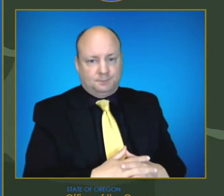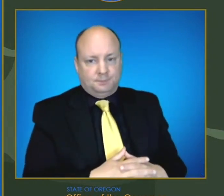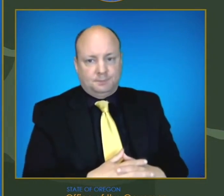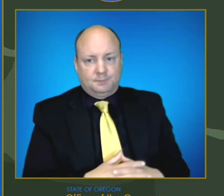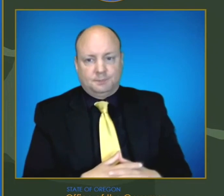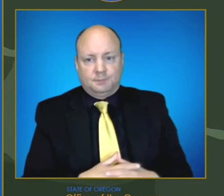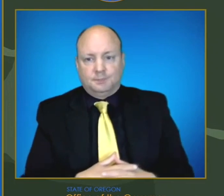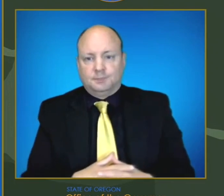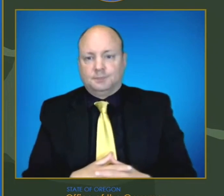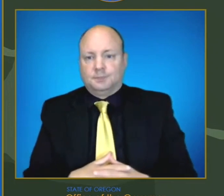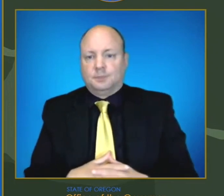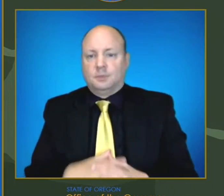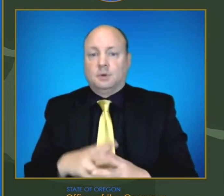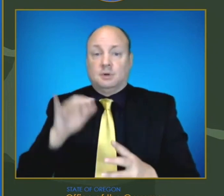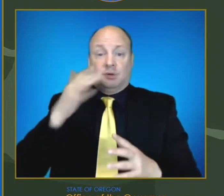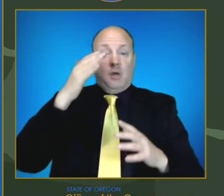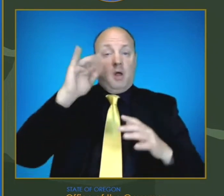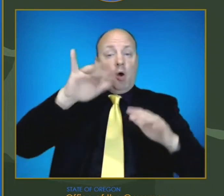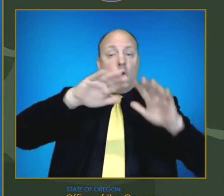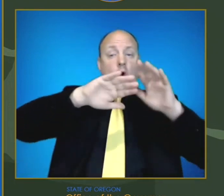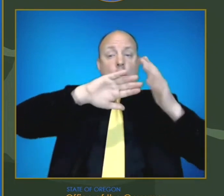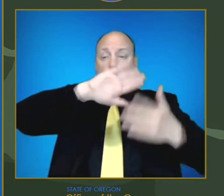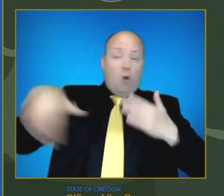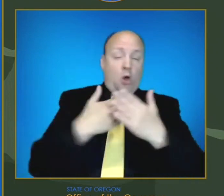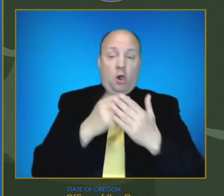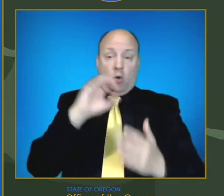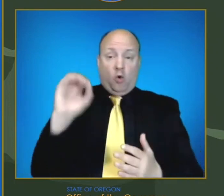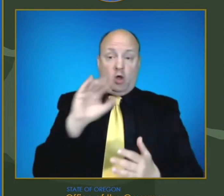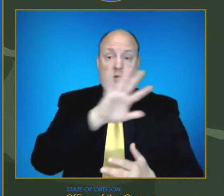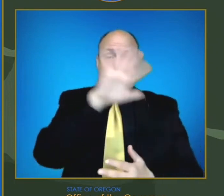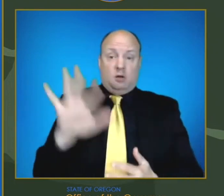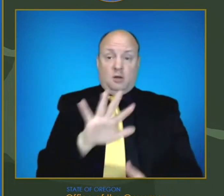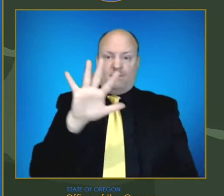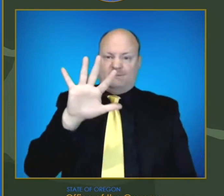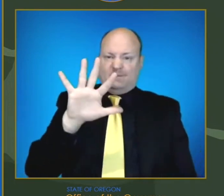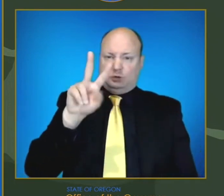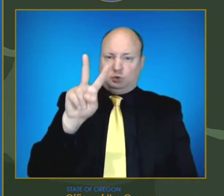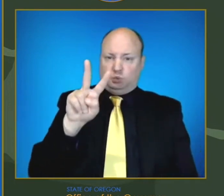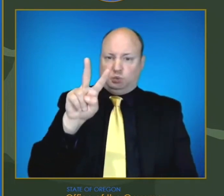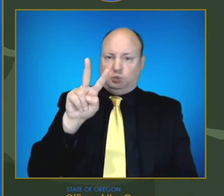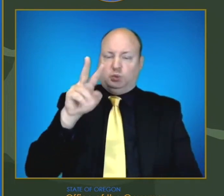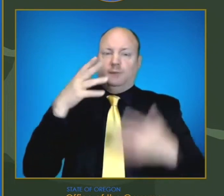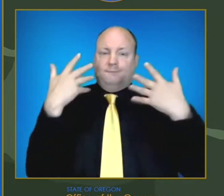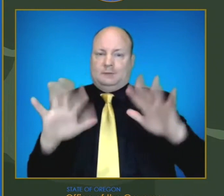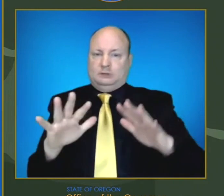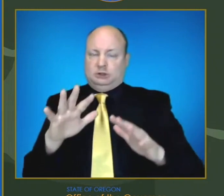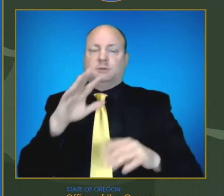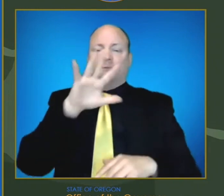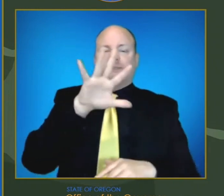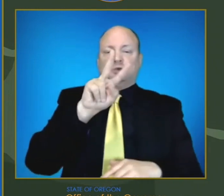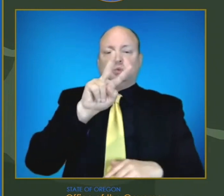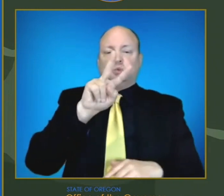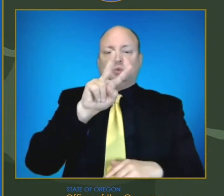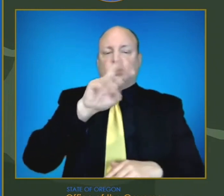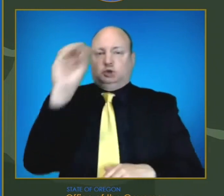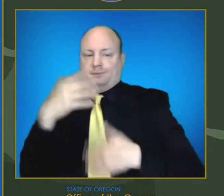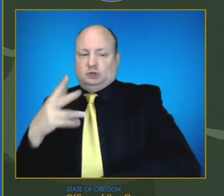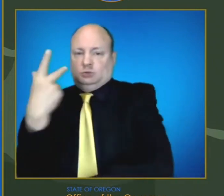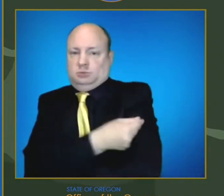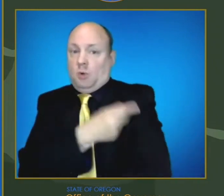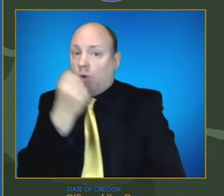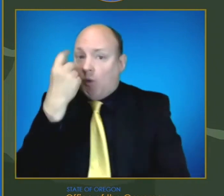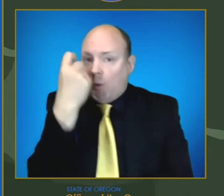total population, according to the CDC. Oregon now ranks 19th in the nation, including the District of